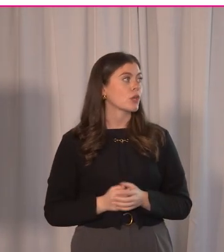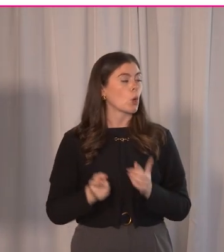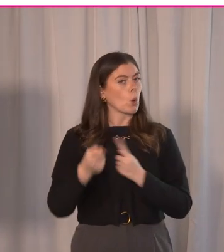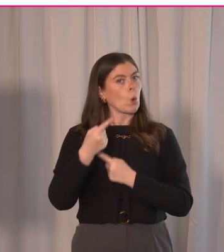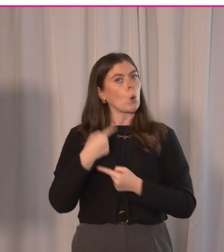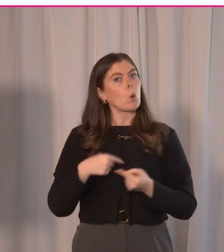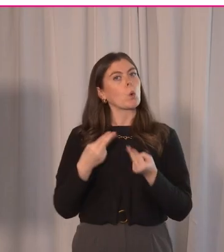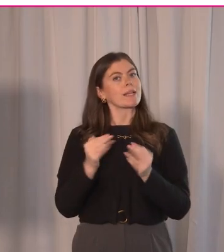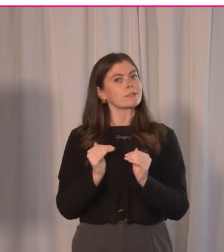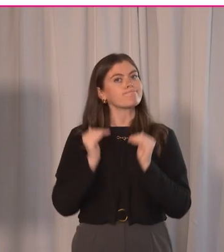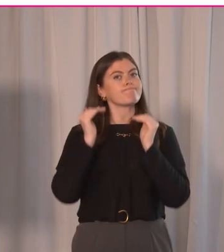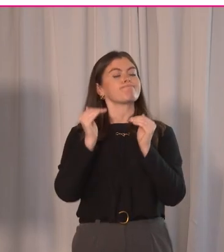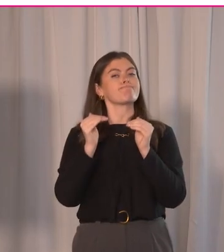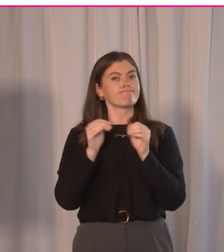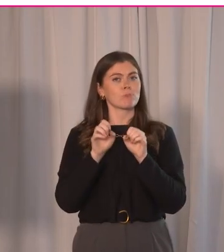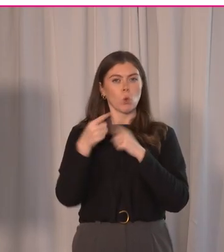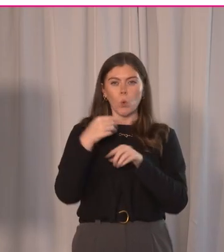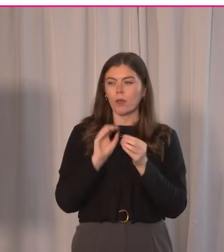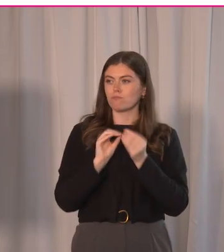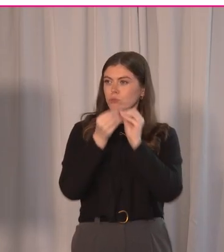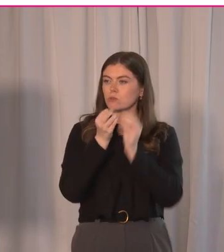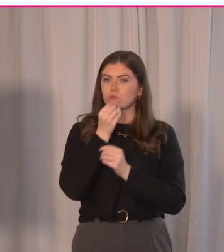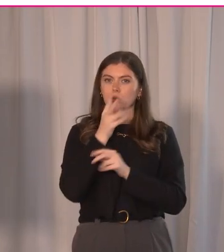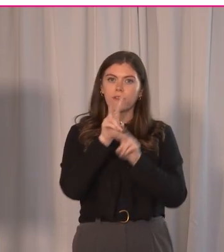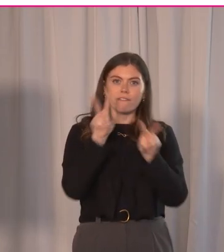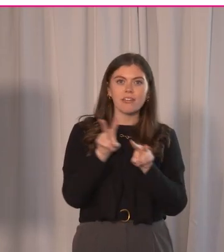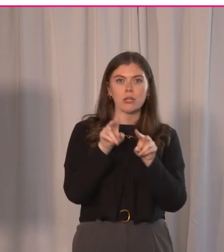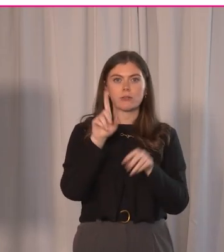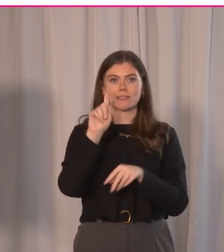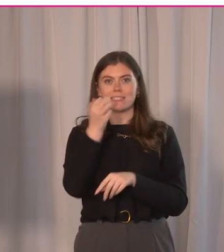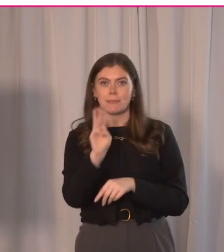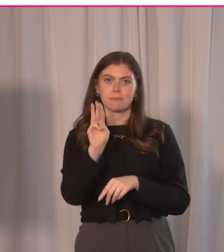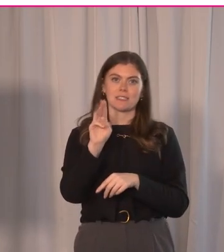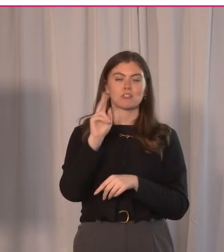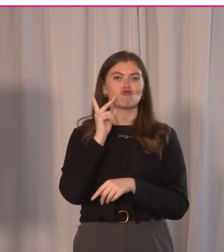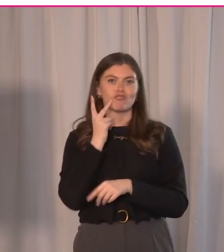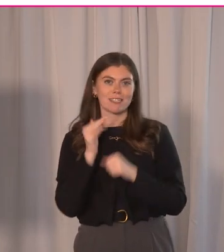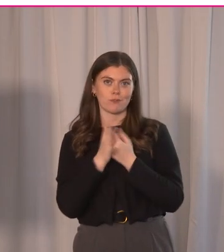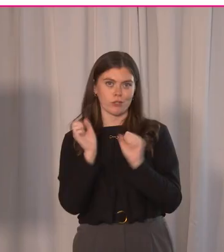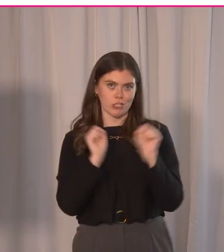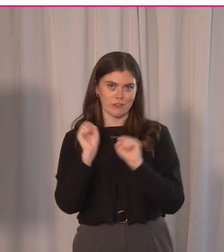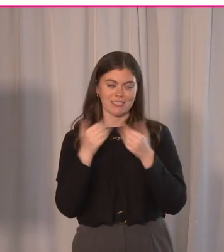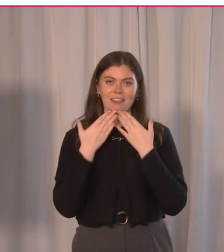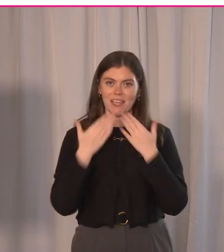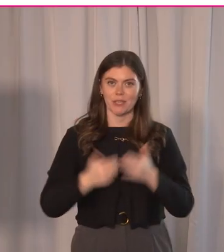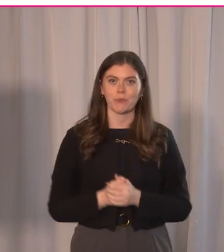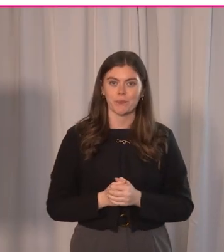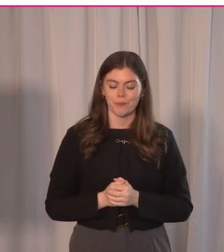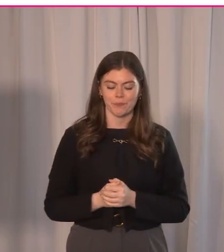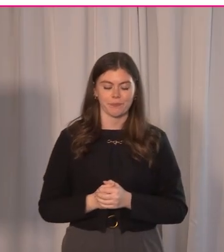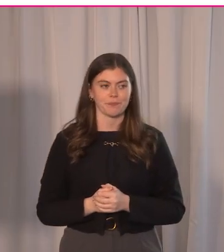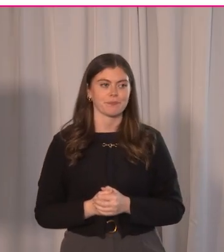with dissemination. We're producing lovely videos with tips and tricks for services. Thank you. And thank you to the